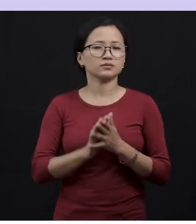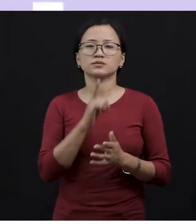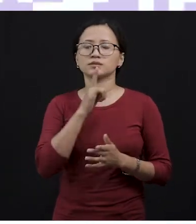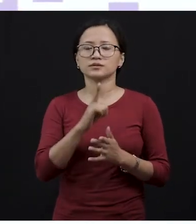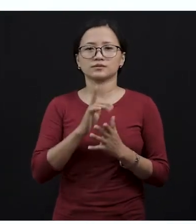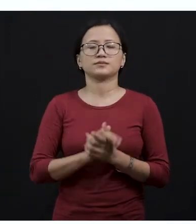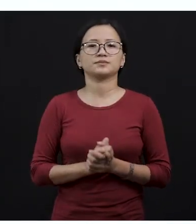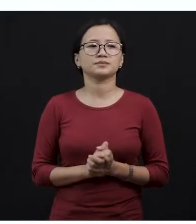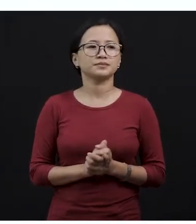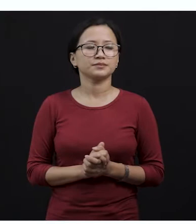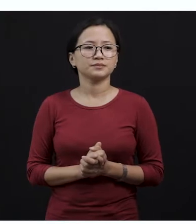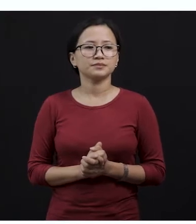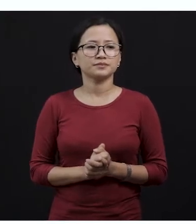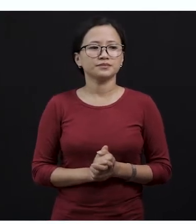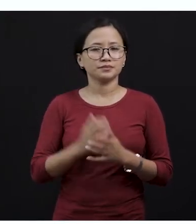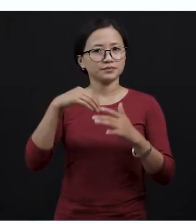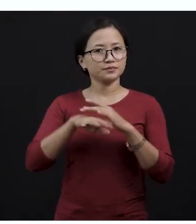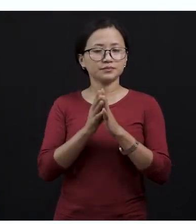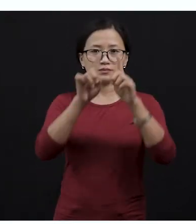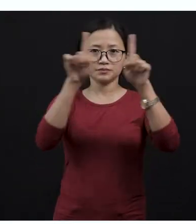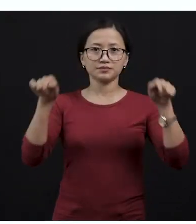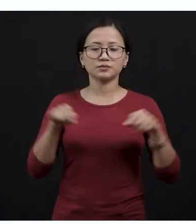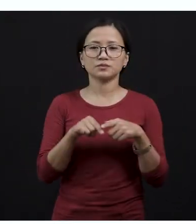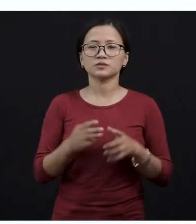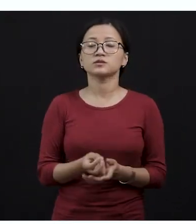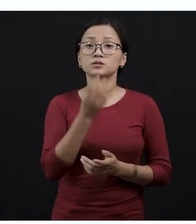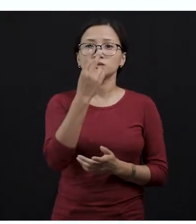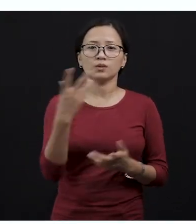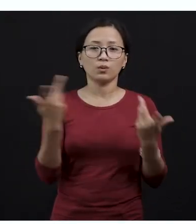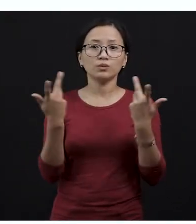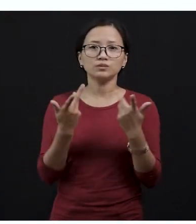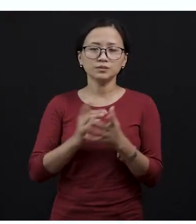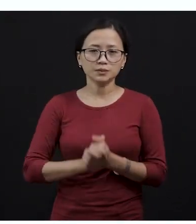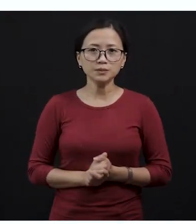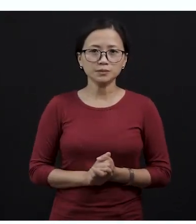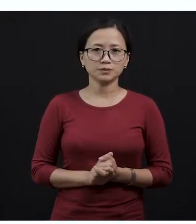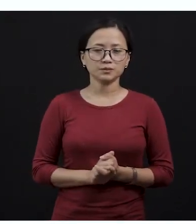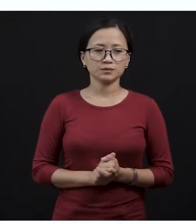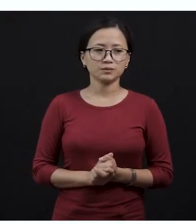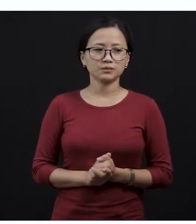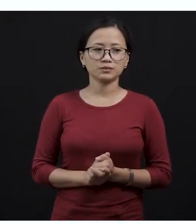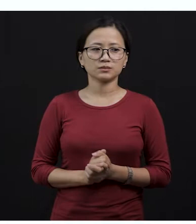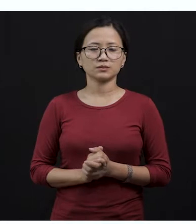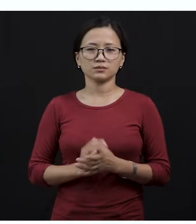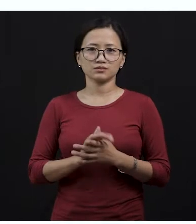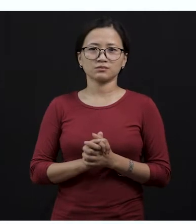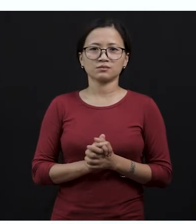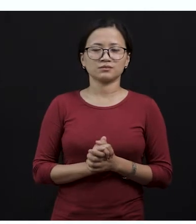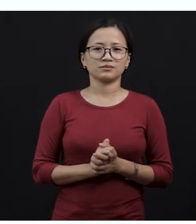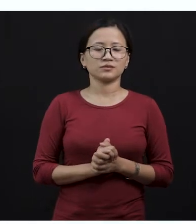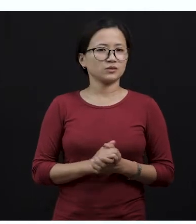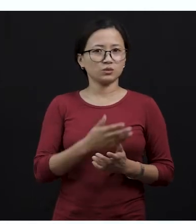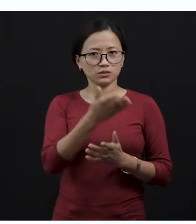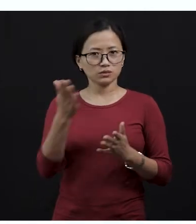attentively. In this picture, what do you see? Students, what do you see? This is, yes, these